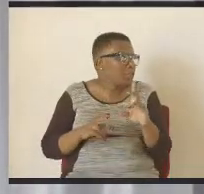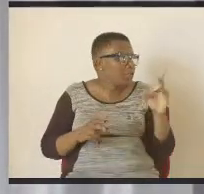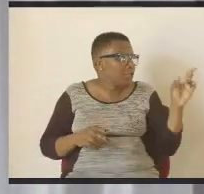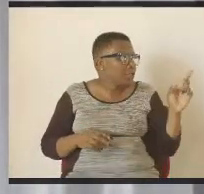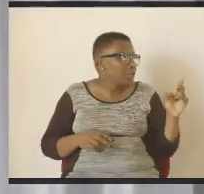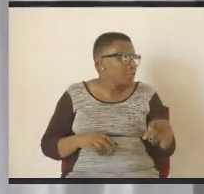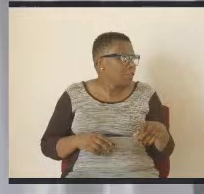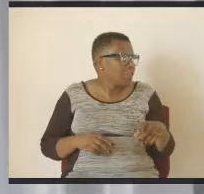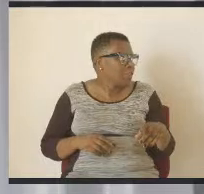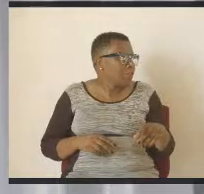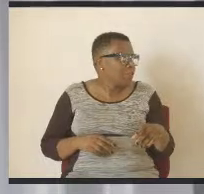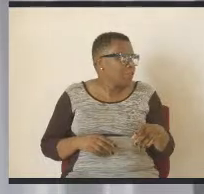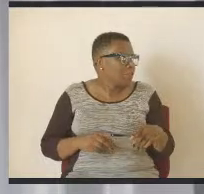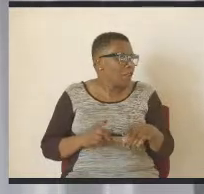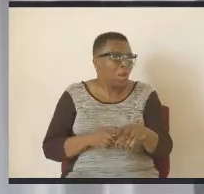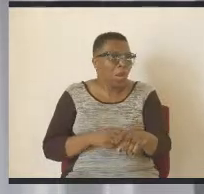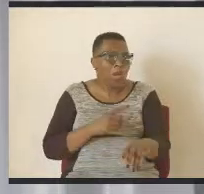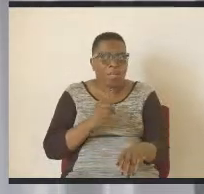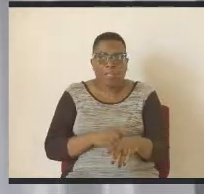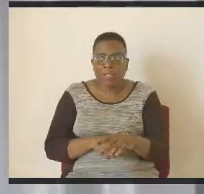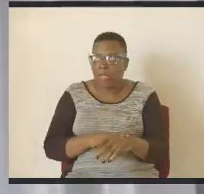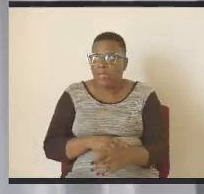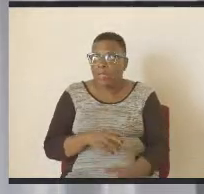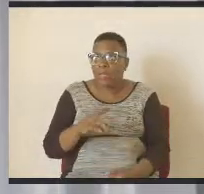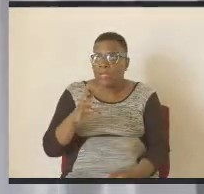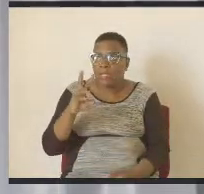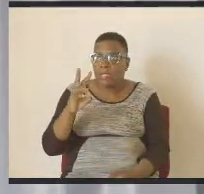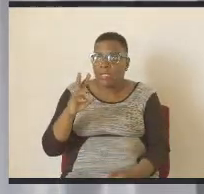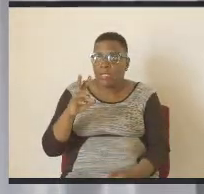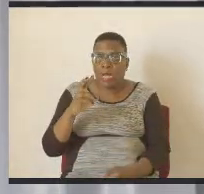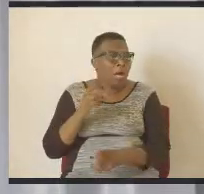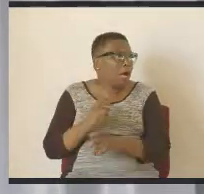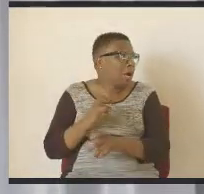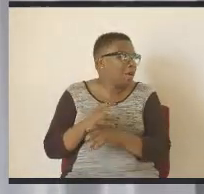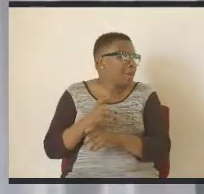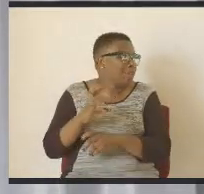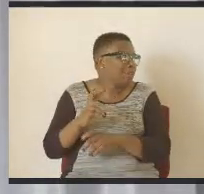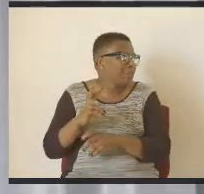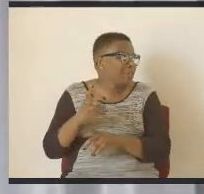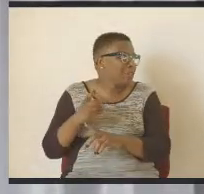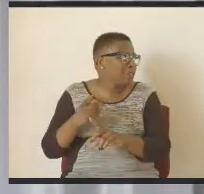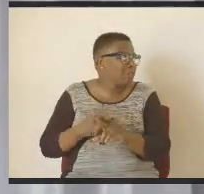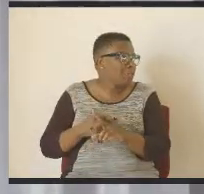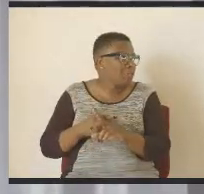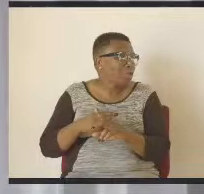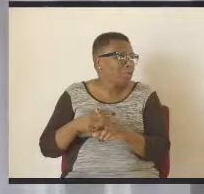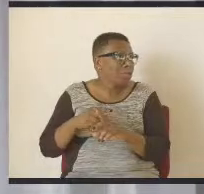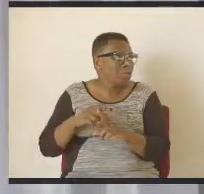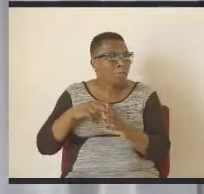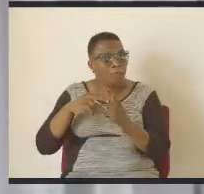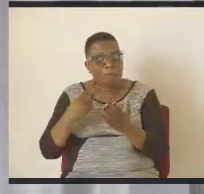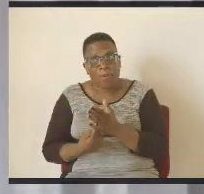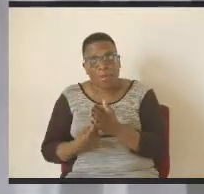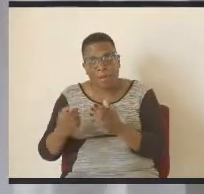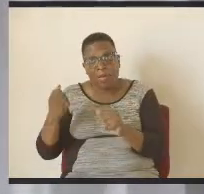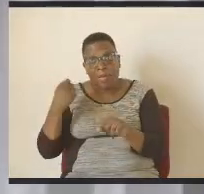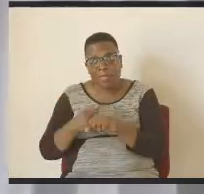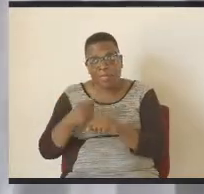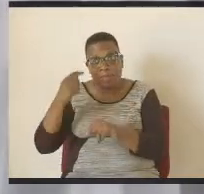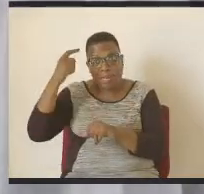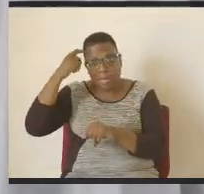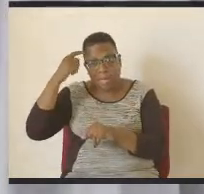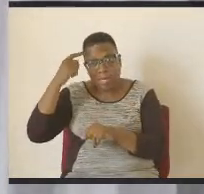her. It's been a rough 6 months or so for her. Fell down, hit her head, was in ICU, had to learn how to walk